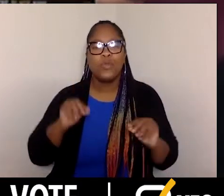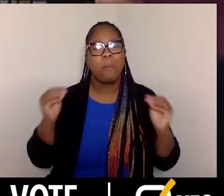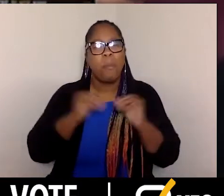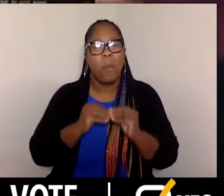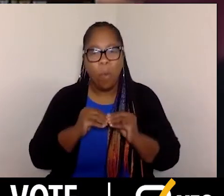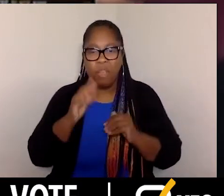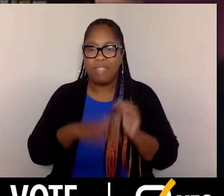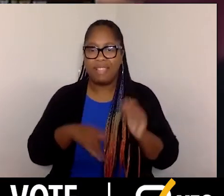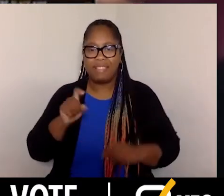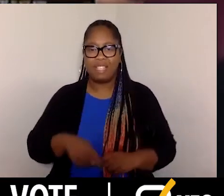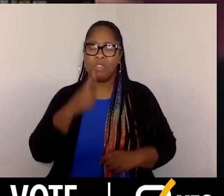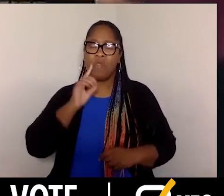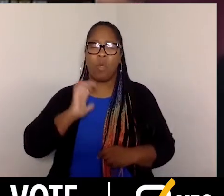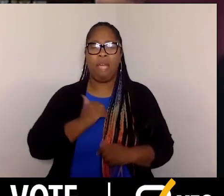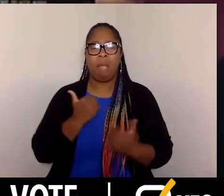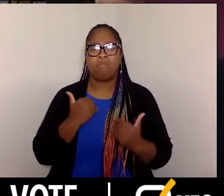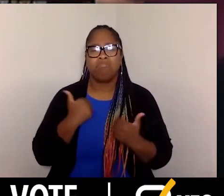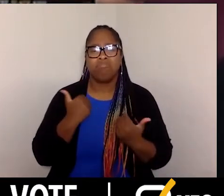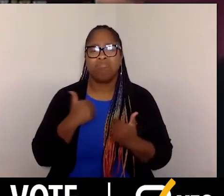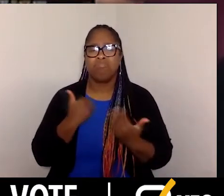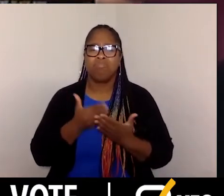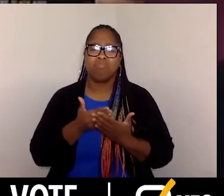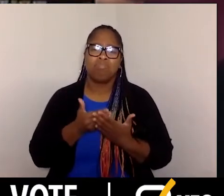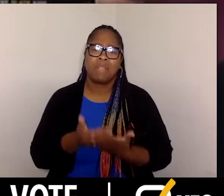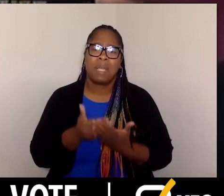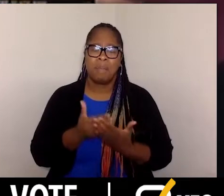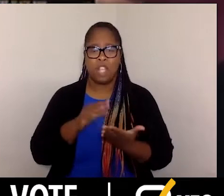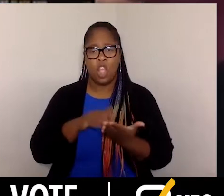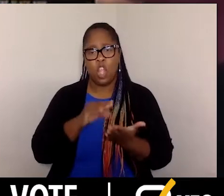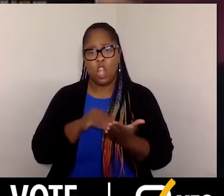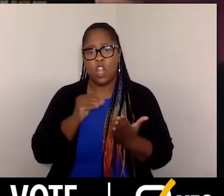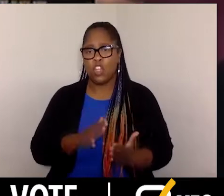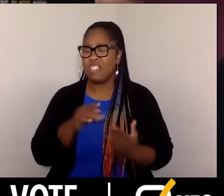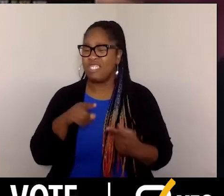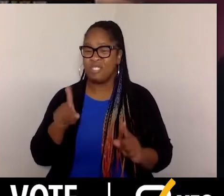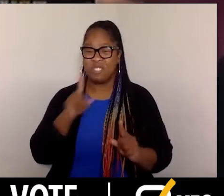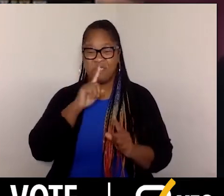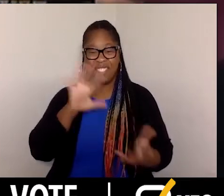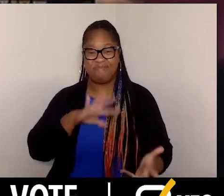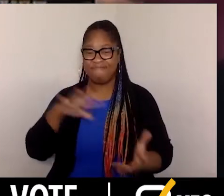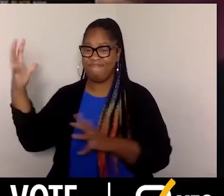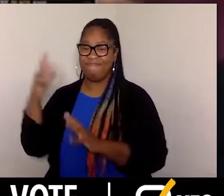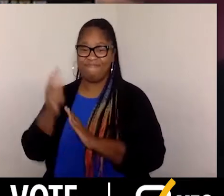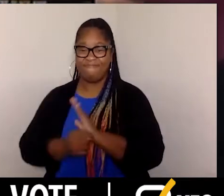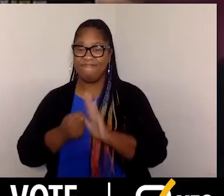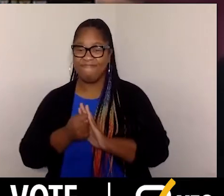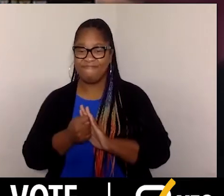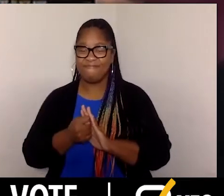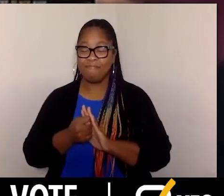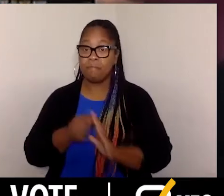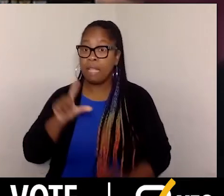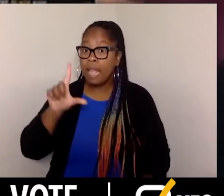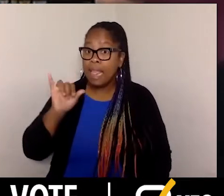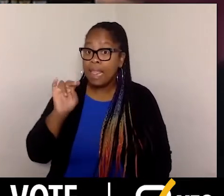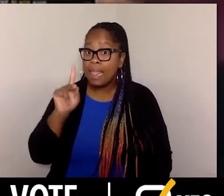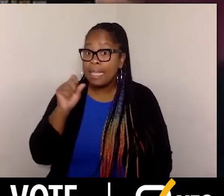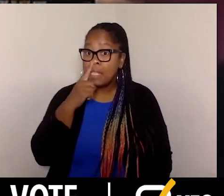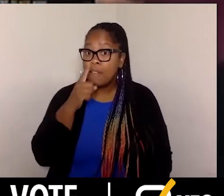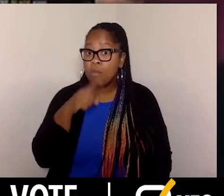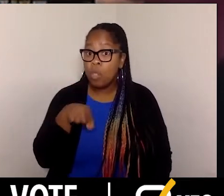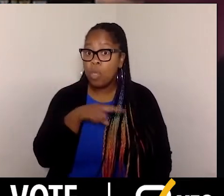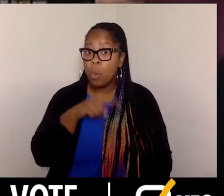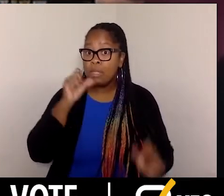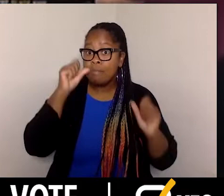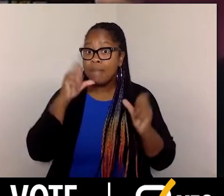our youngest learners in these unprecedented times. And we'll put the links to these amazing